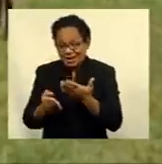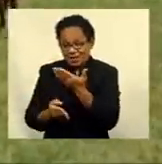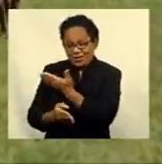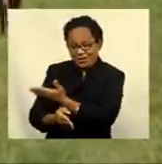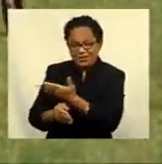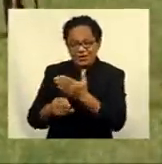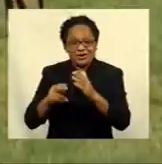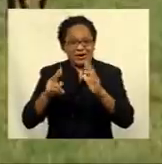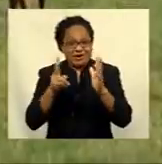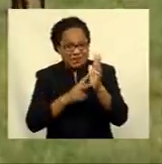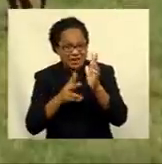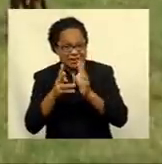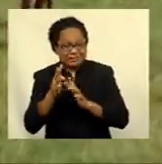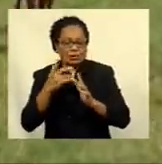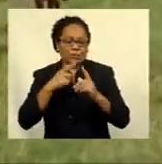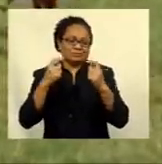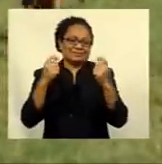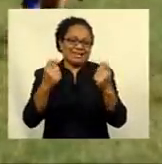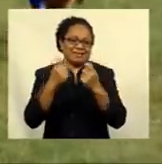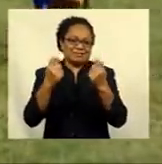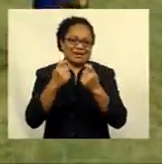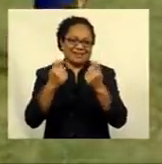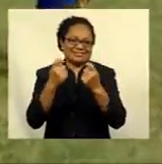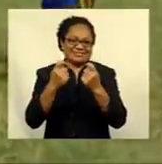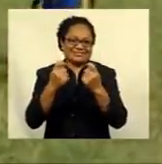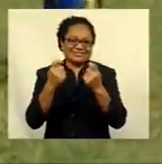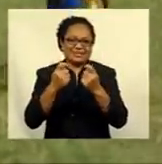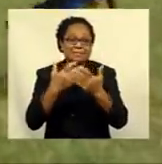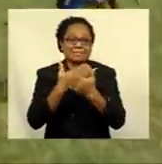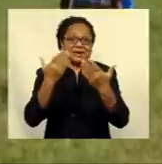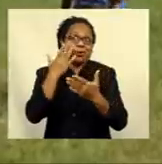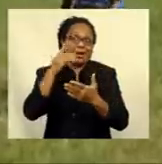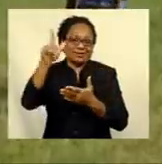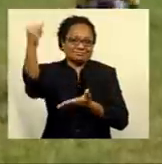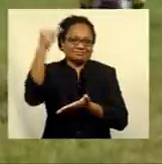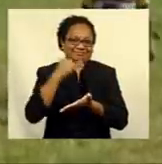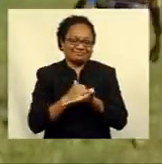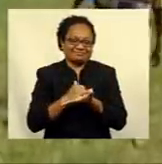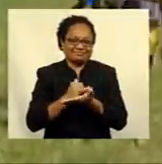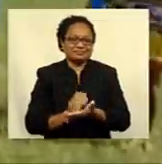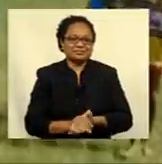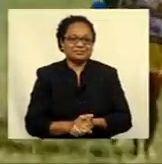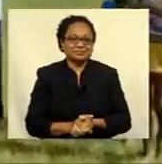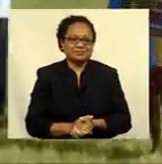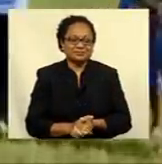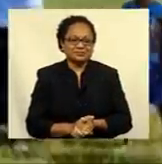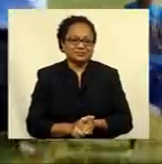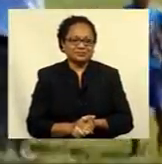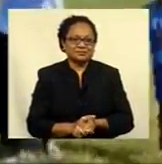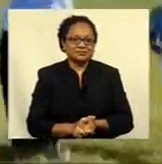Ratu Chosua's achievement upon his return from Japan over the next few days.